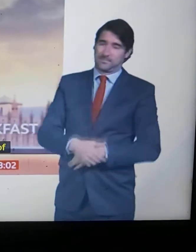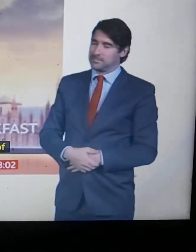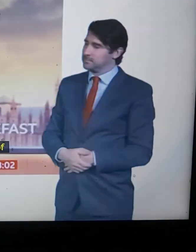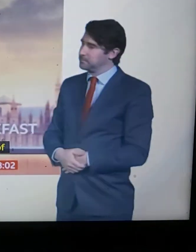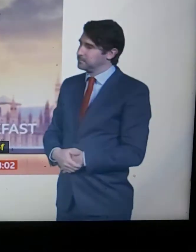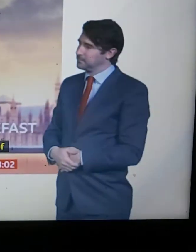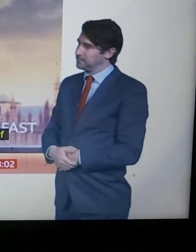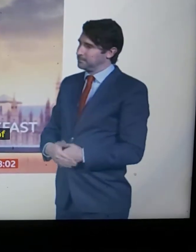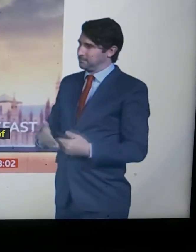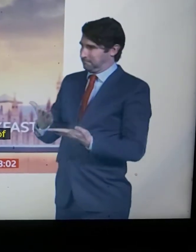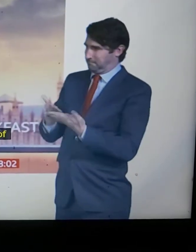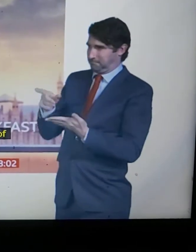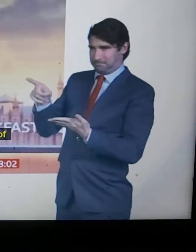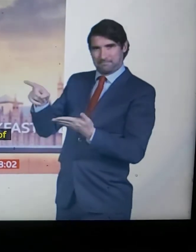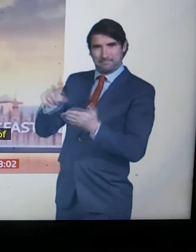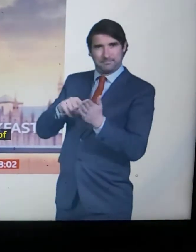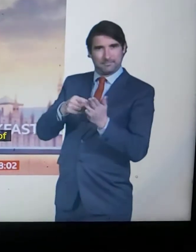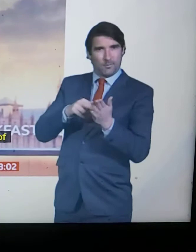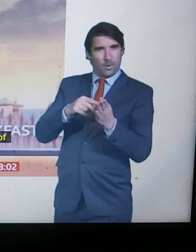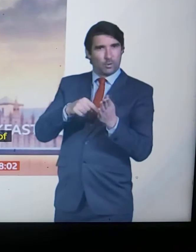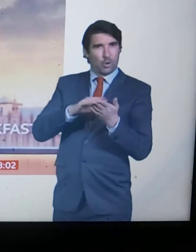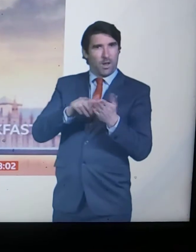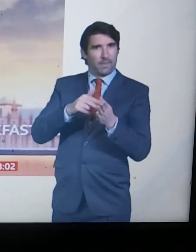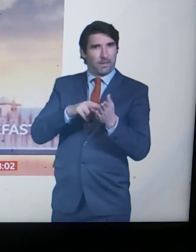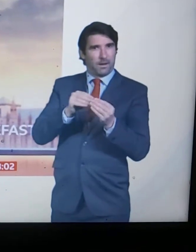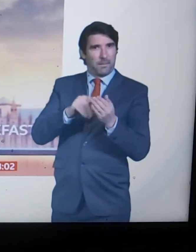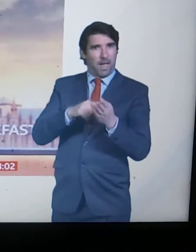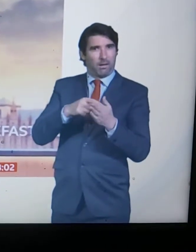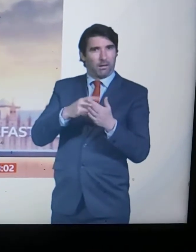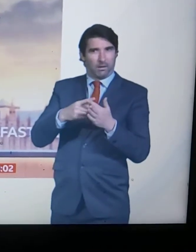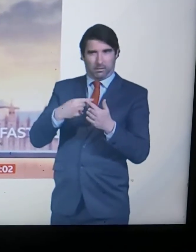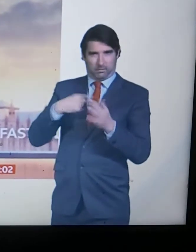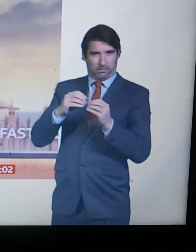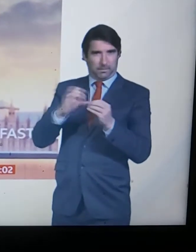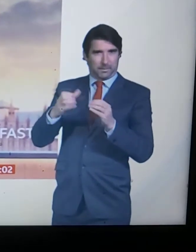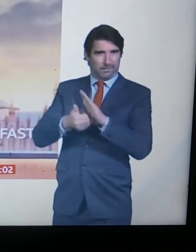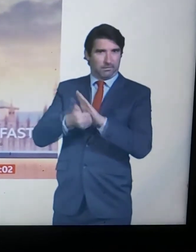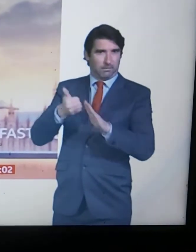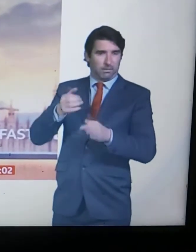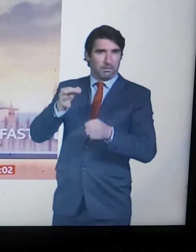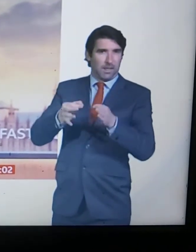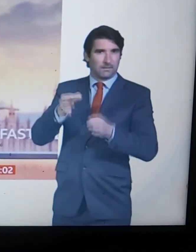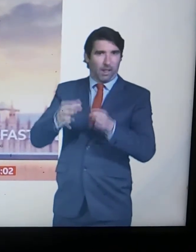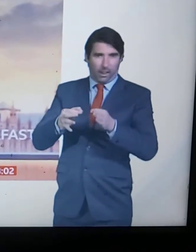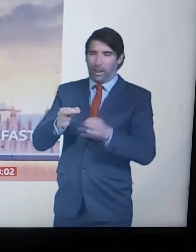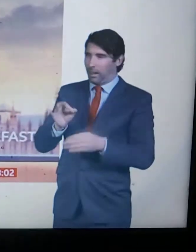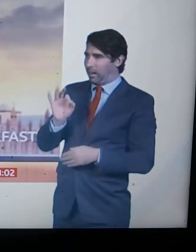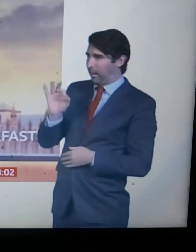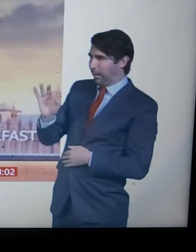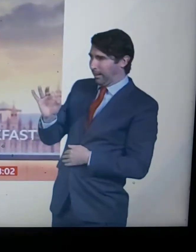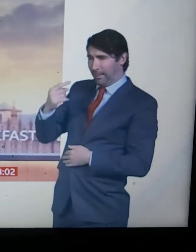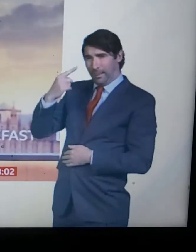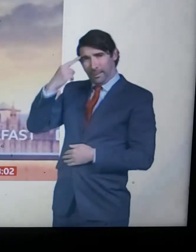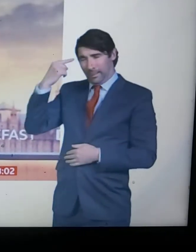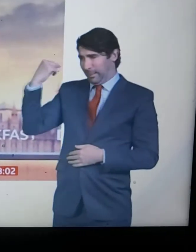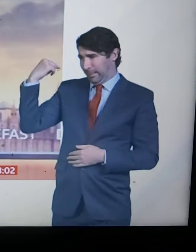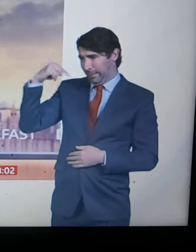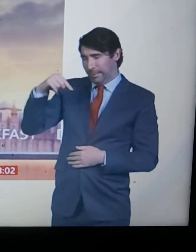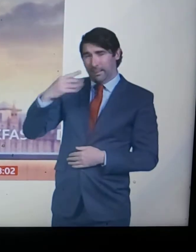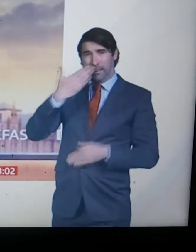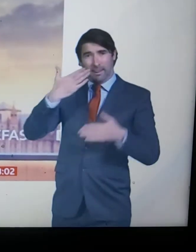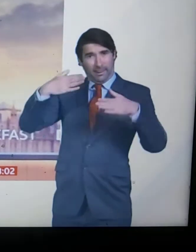Westminster. Morning to you, Jonathan. You think this through, don't you? You think about those schools shut, the exams cancelled,